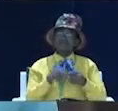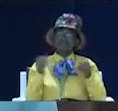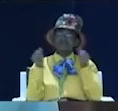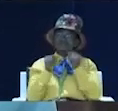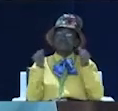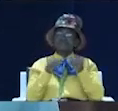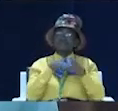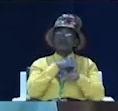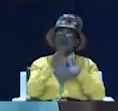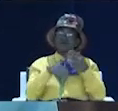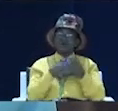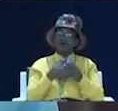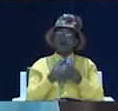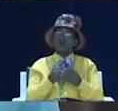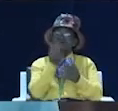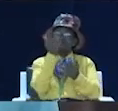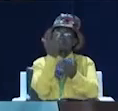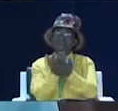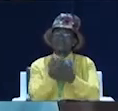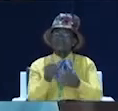All prison doors will open.